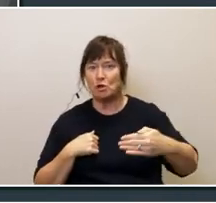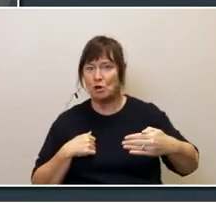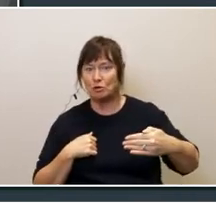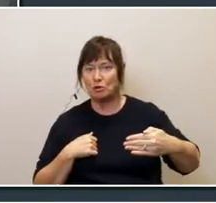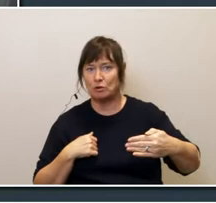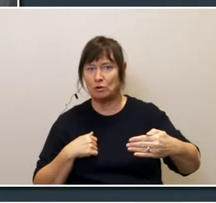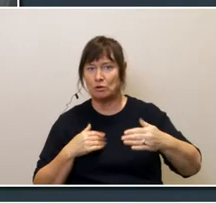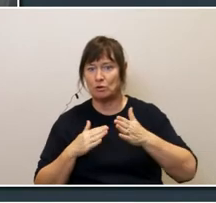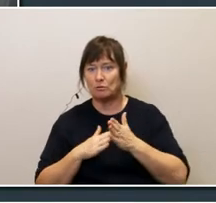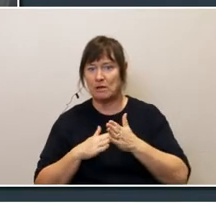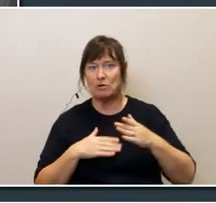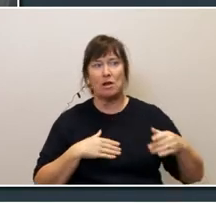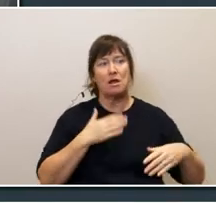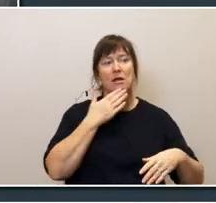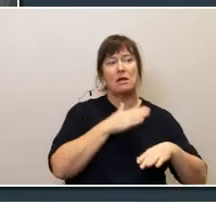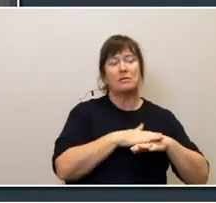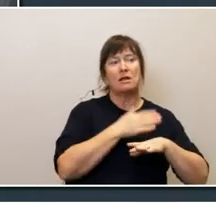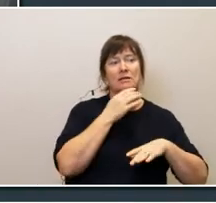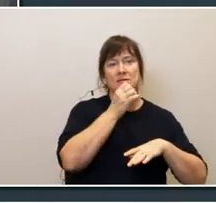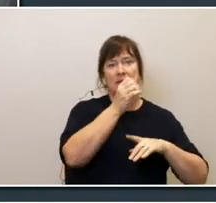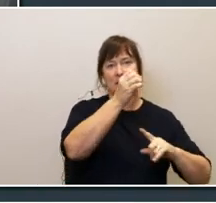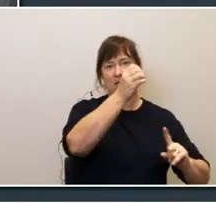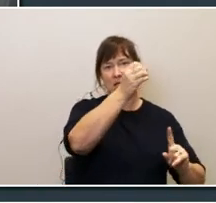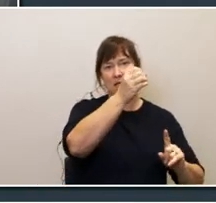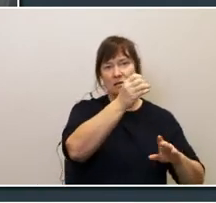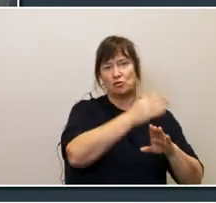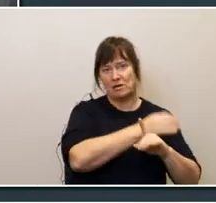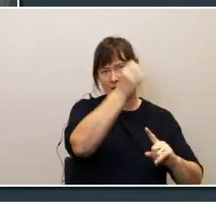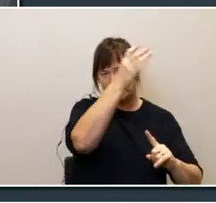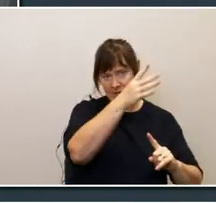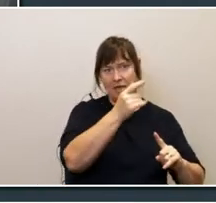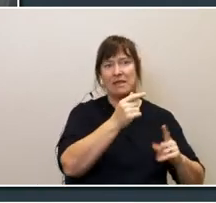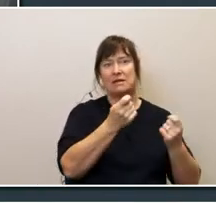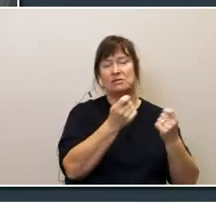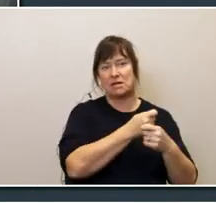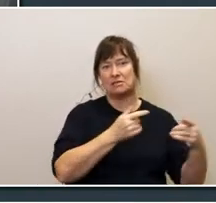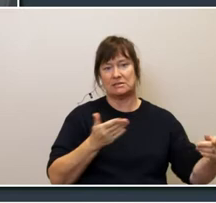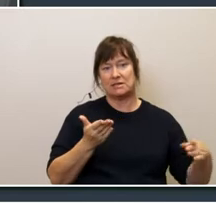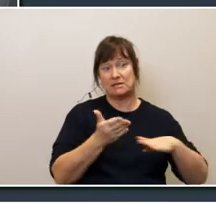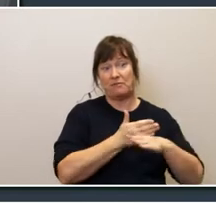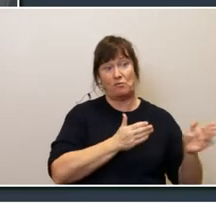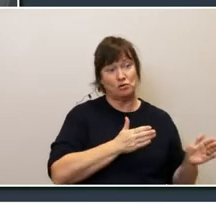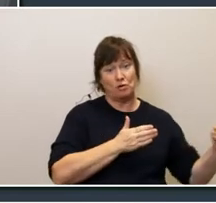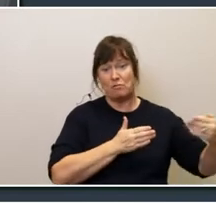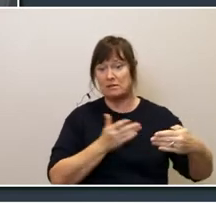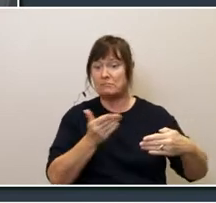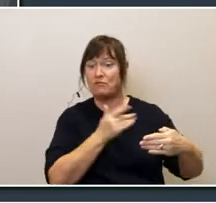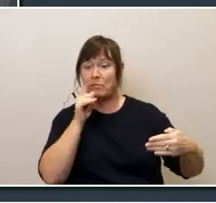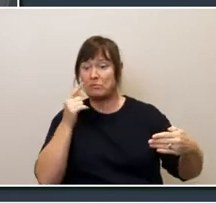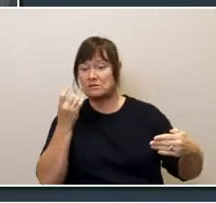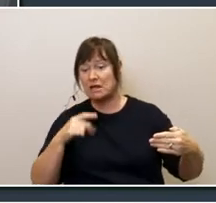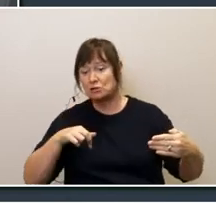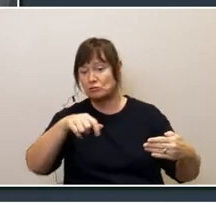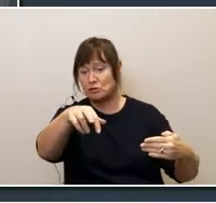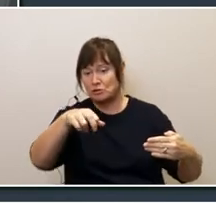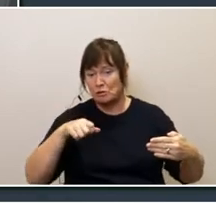Road. The lights are green and then the red arrow goes away just when our families and students go onto the crossing. Also, the crossing lines